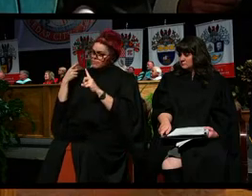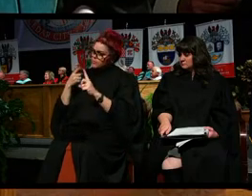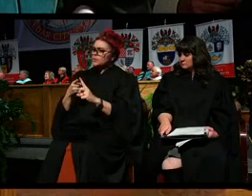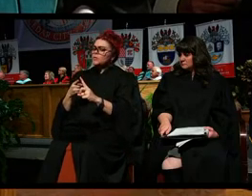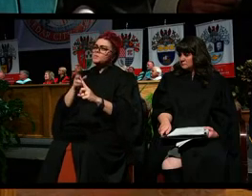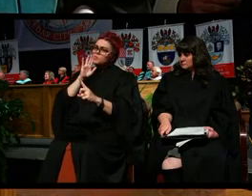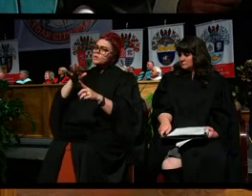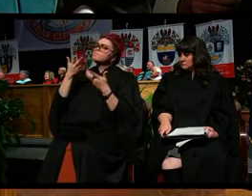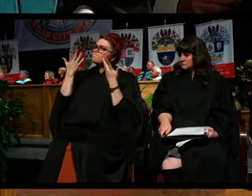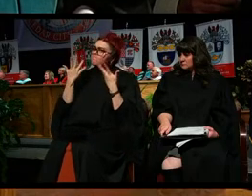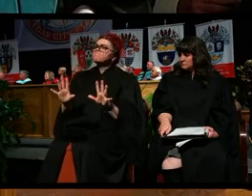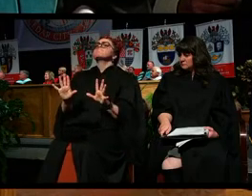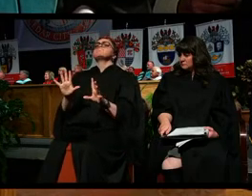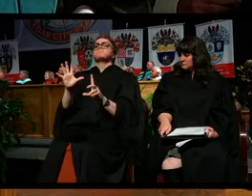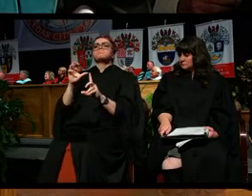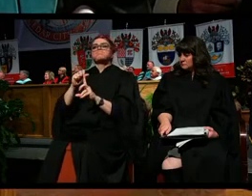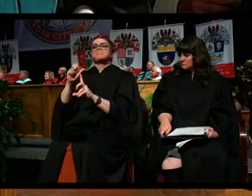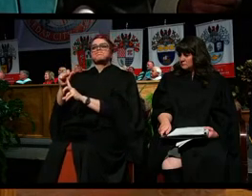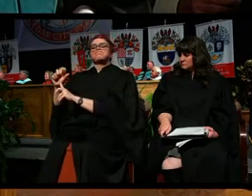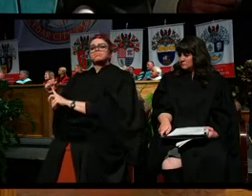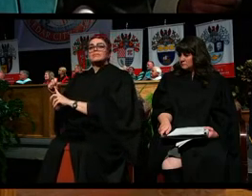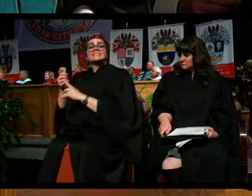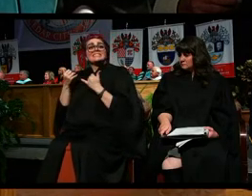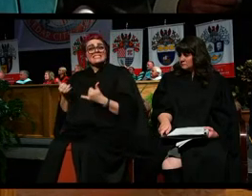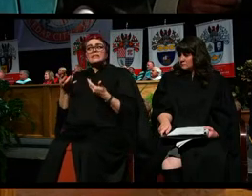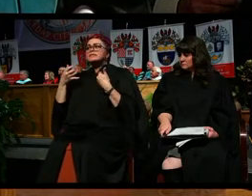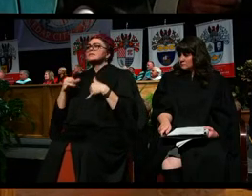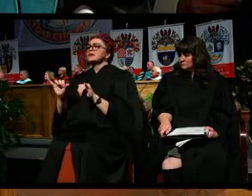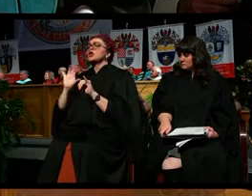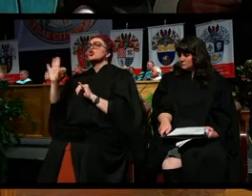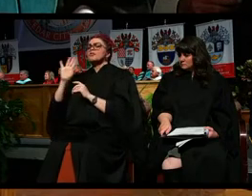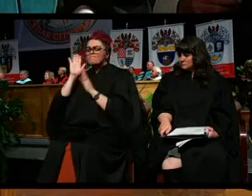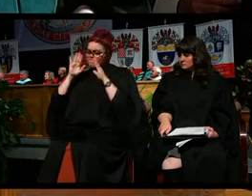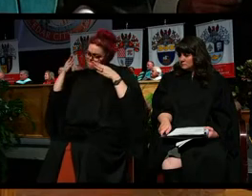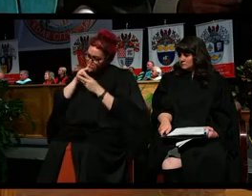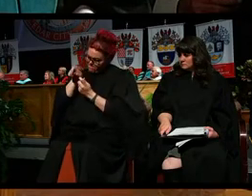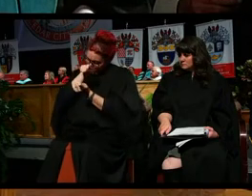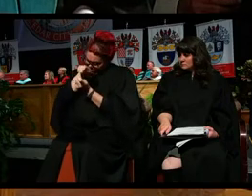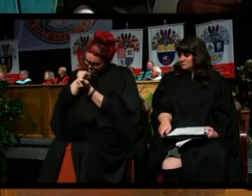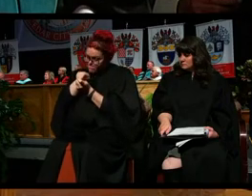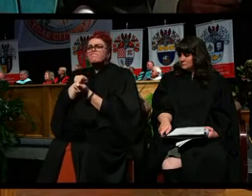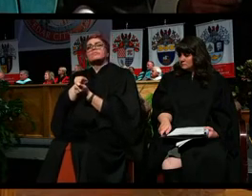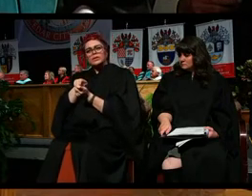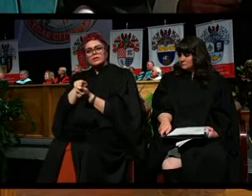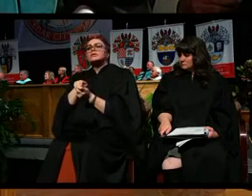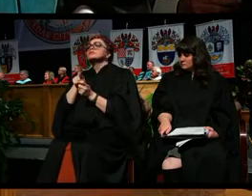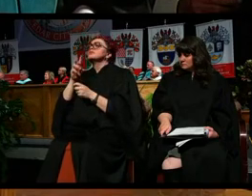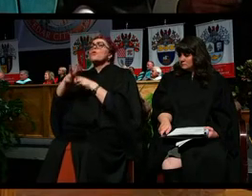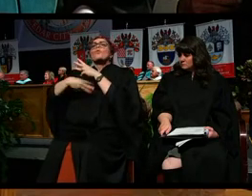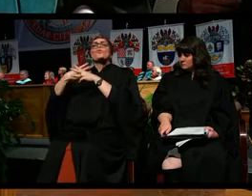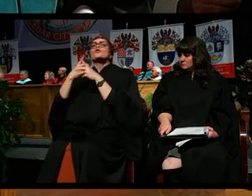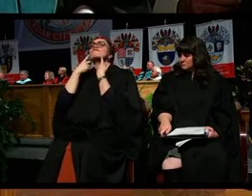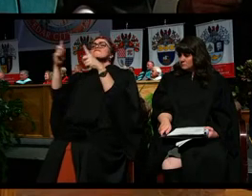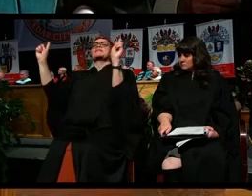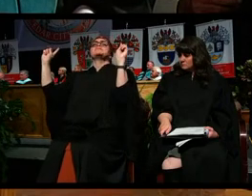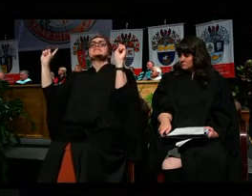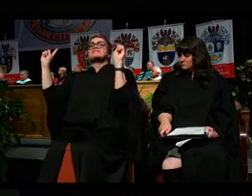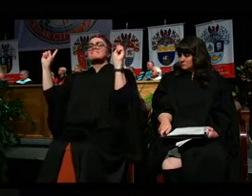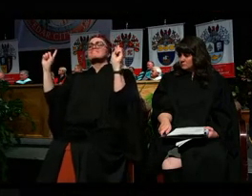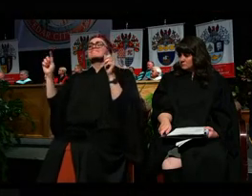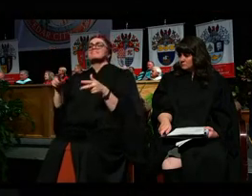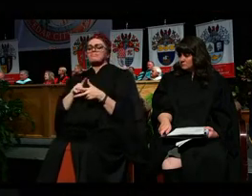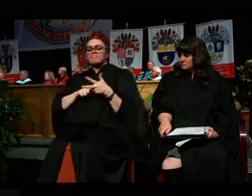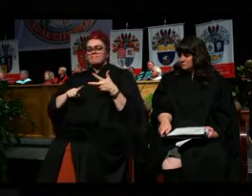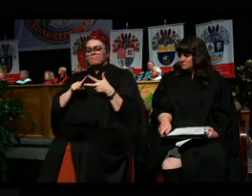things done, and today it's no different. Her attention to detail. It's world famous.